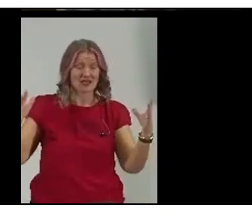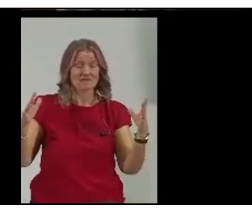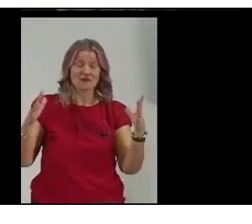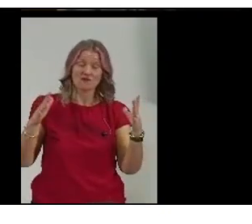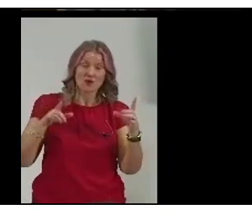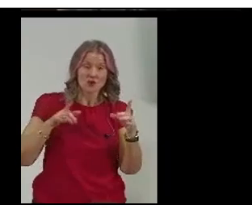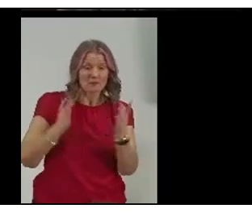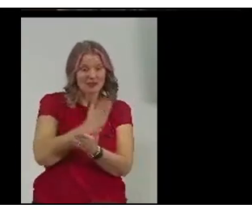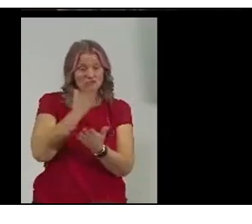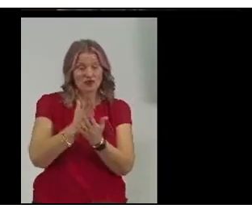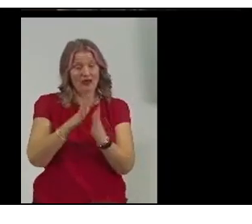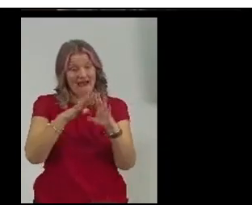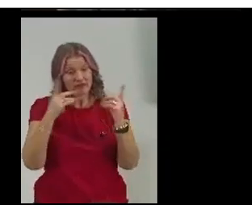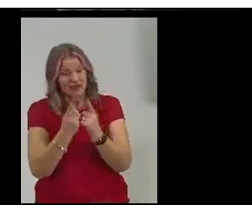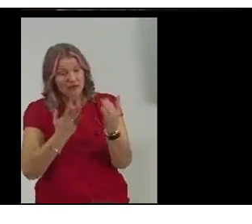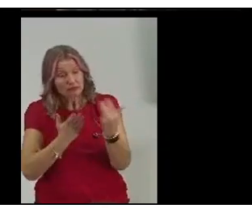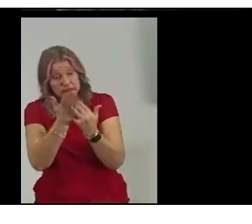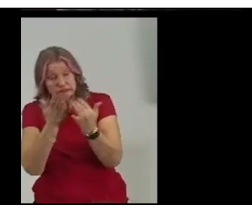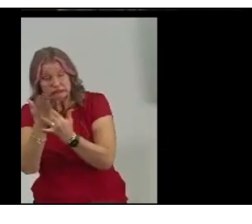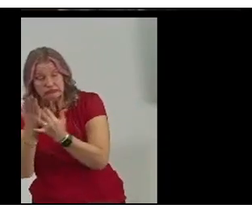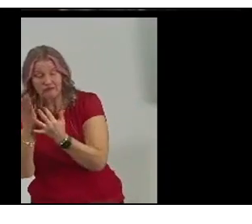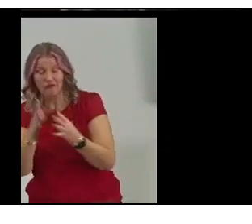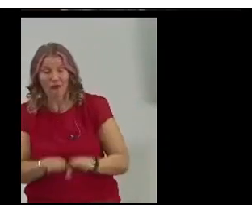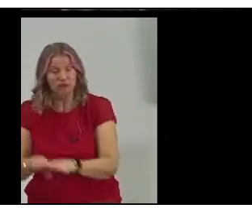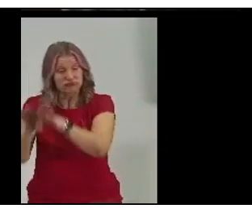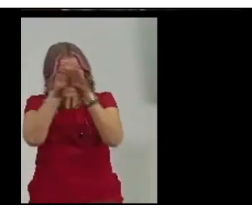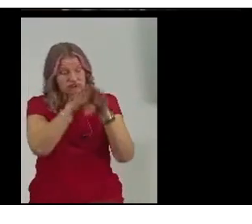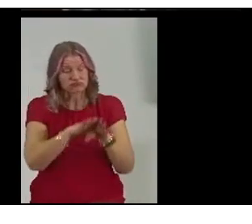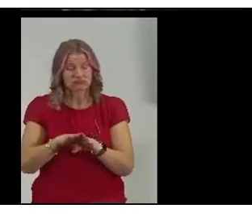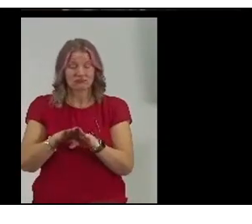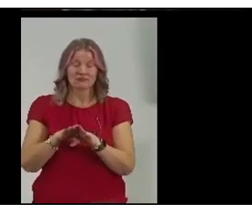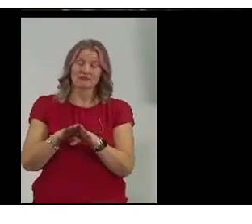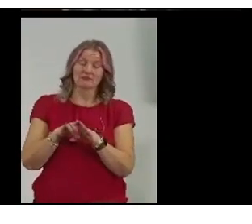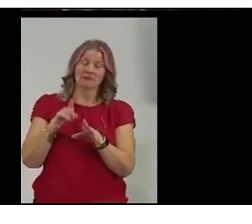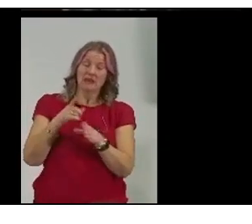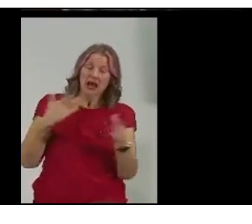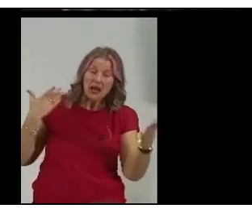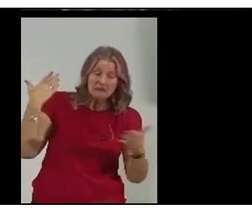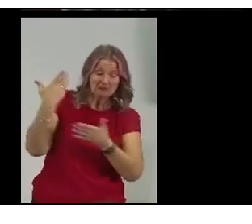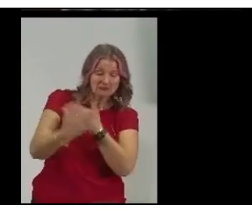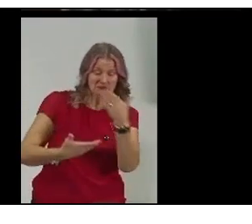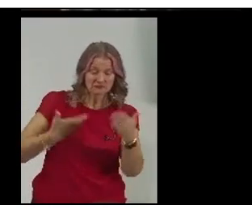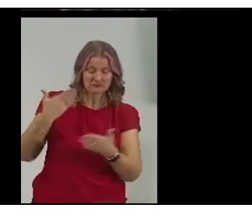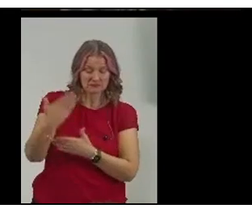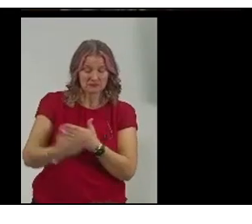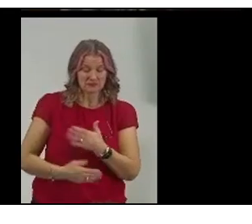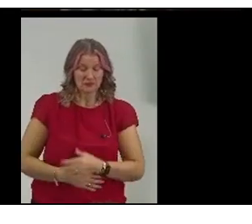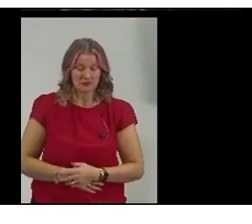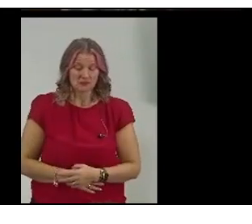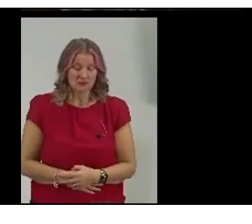at the recent report on return on disability growth, it talks about there are close to